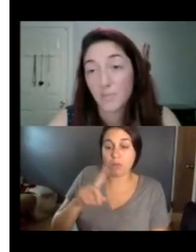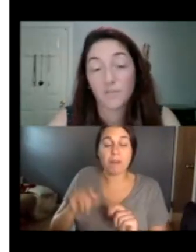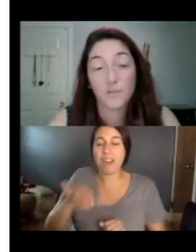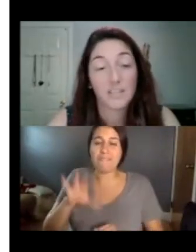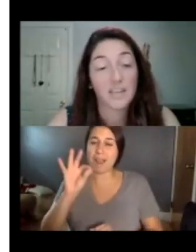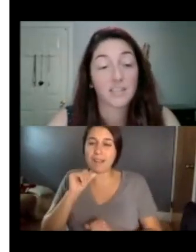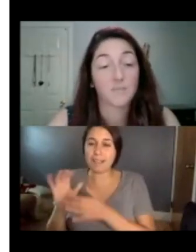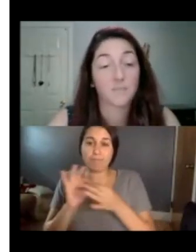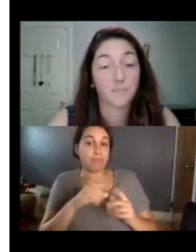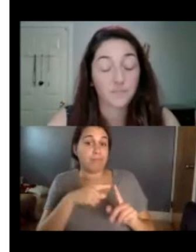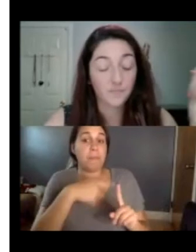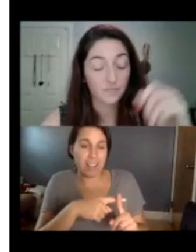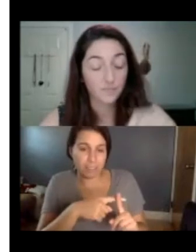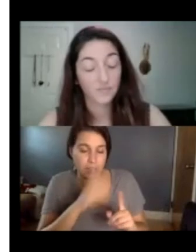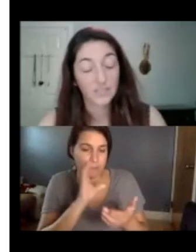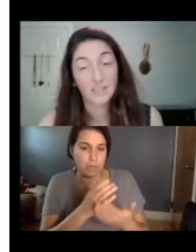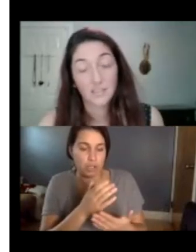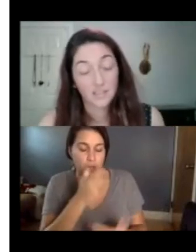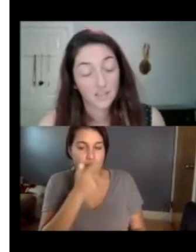the positive picture viewing task.